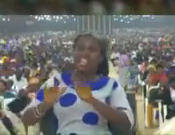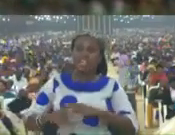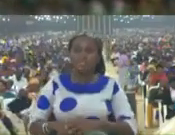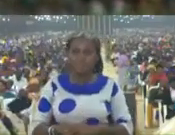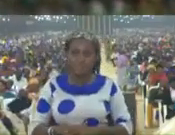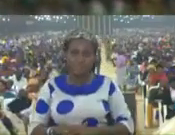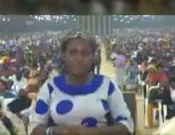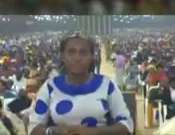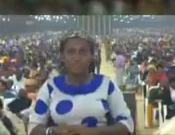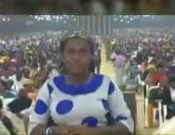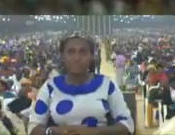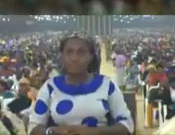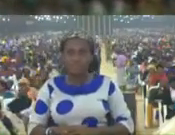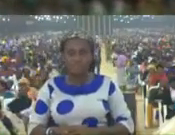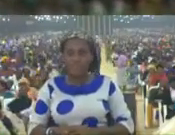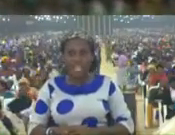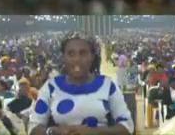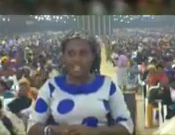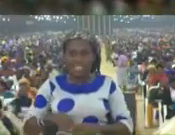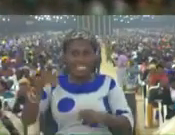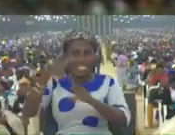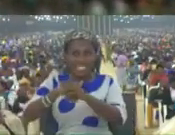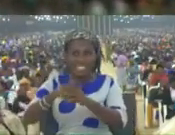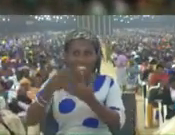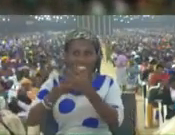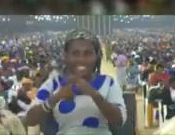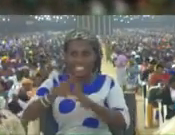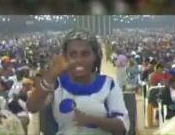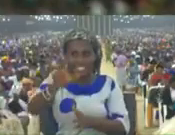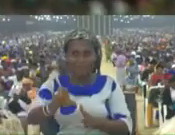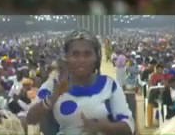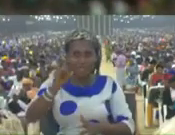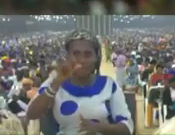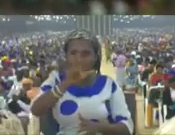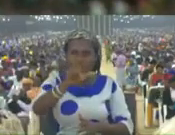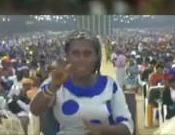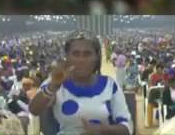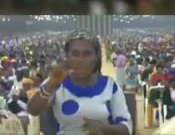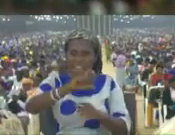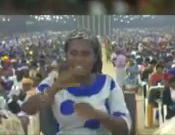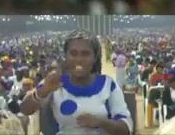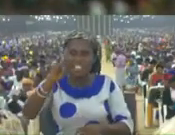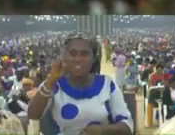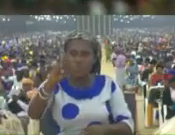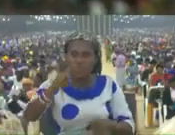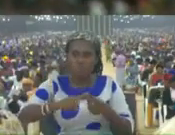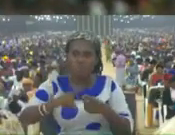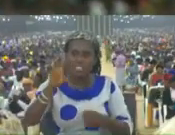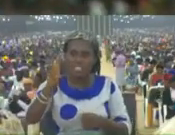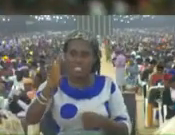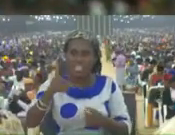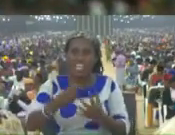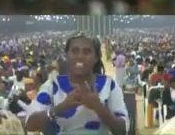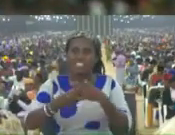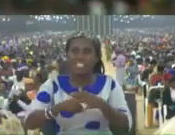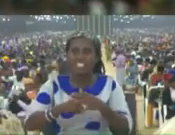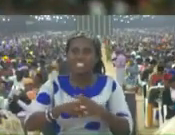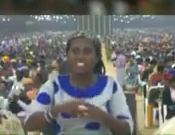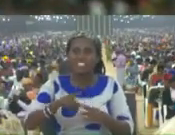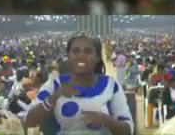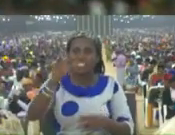But then in Genesis 21, verse 1 to 6, Genesis 21, verse 1 to